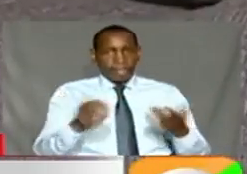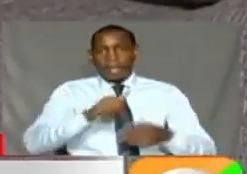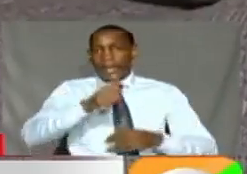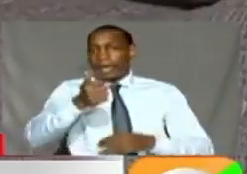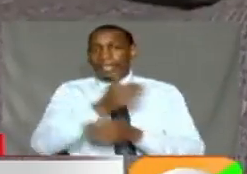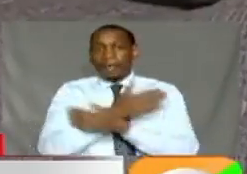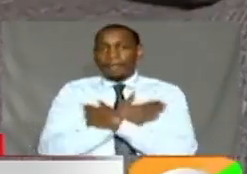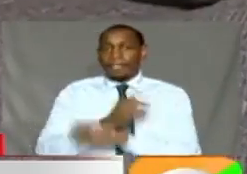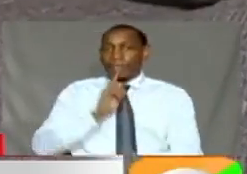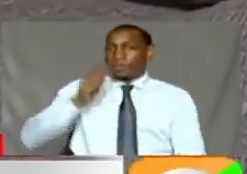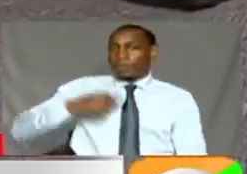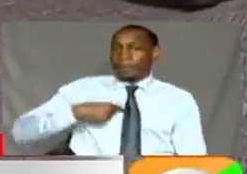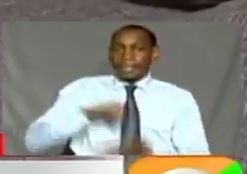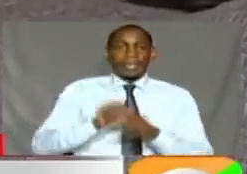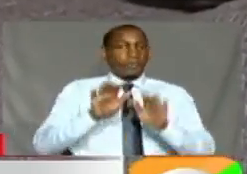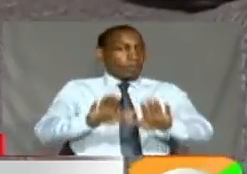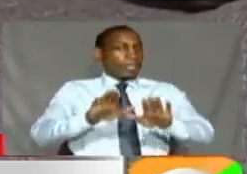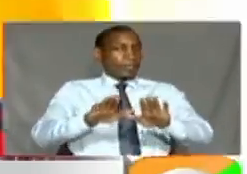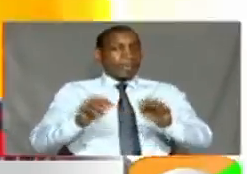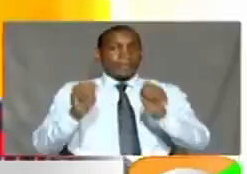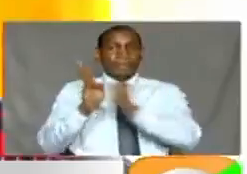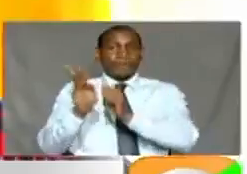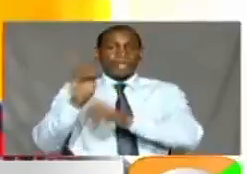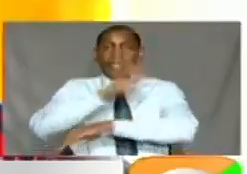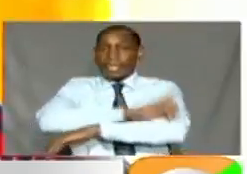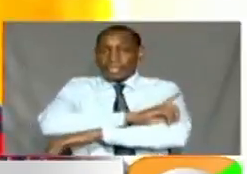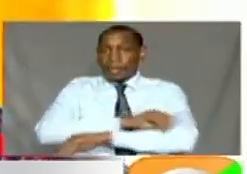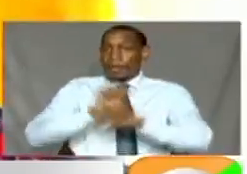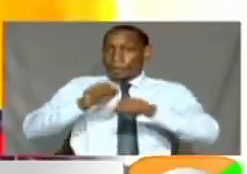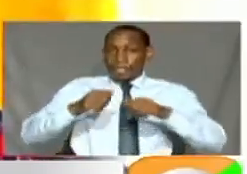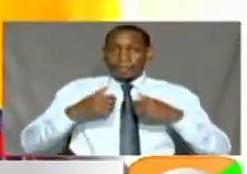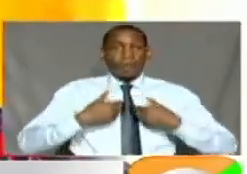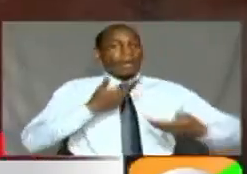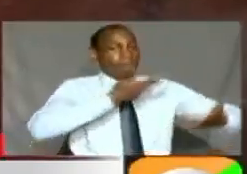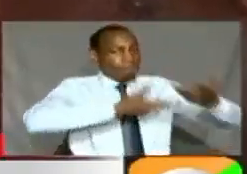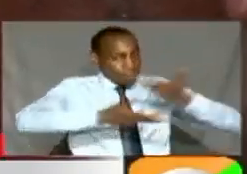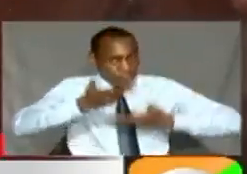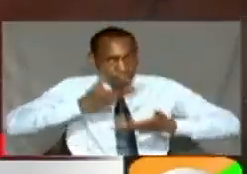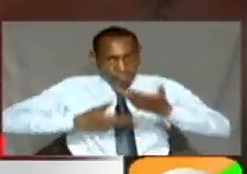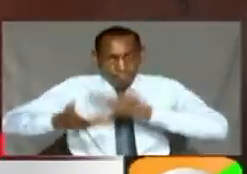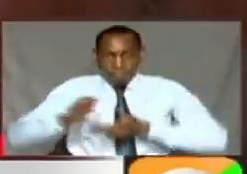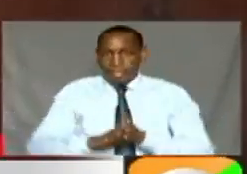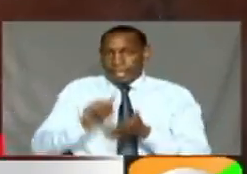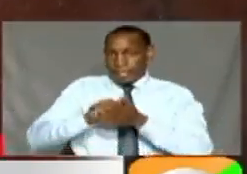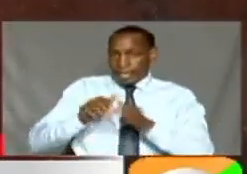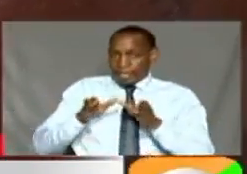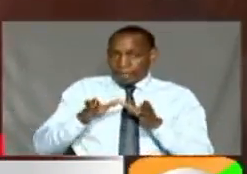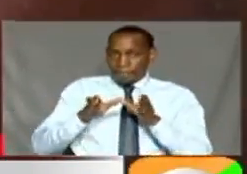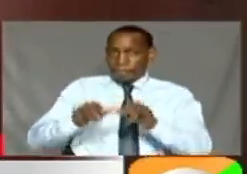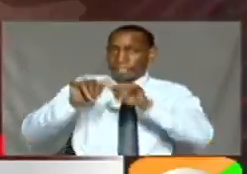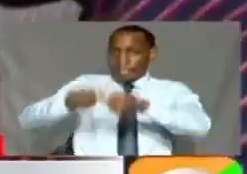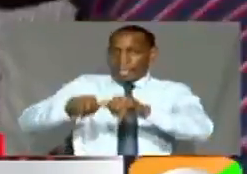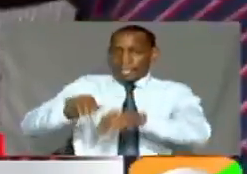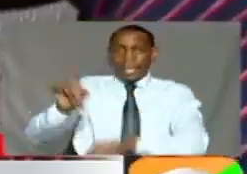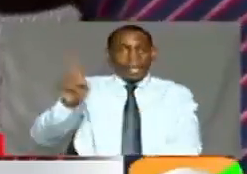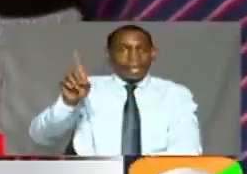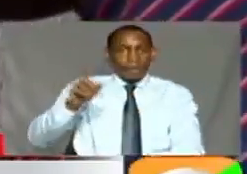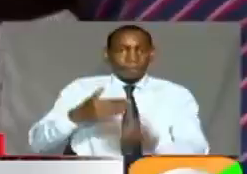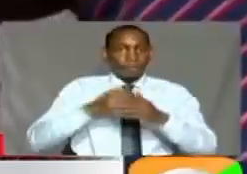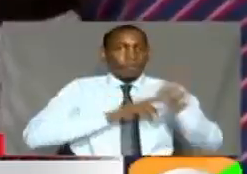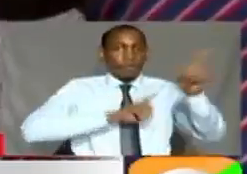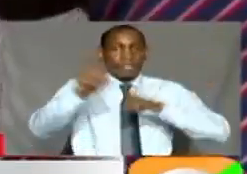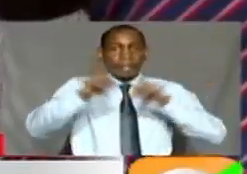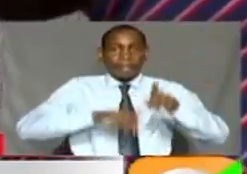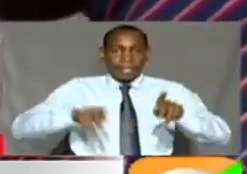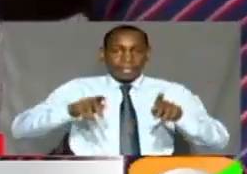Wengine waliniambia ni kuwa ningoje siku 14 ili tuweze kupatana nao. That forced him to spend more time in Nairobi before